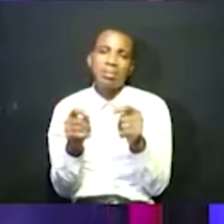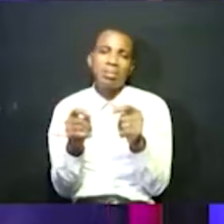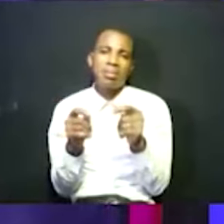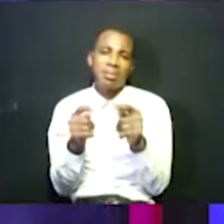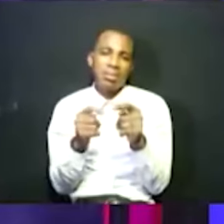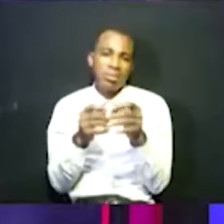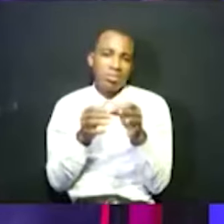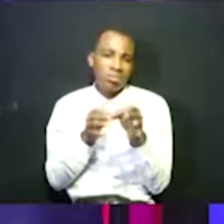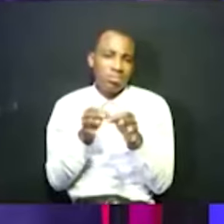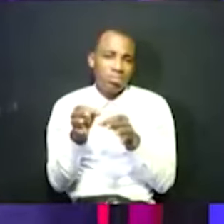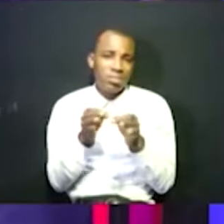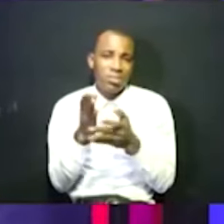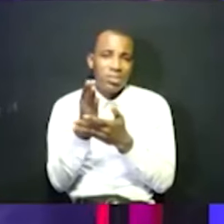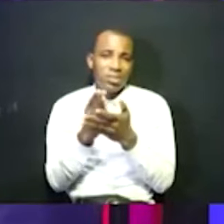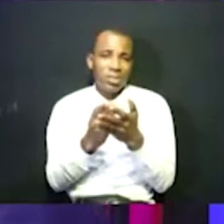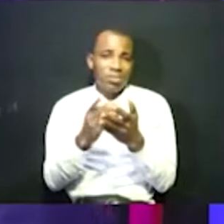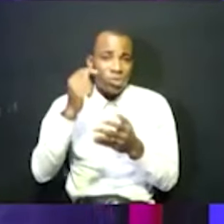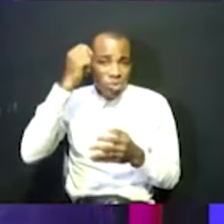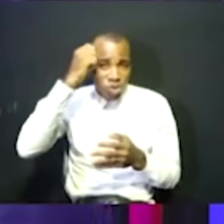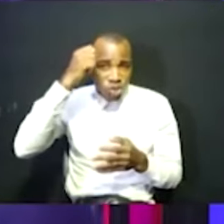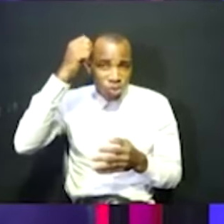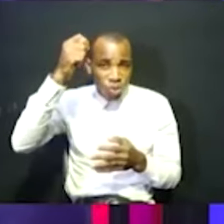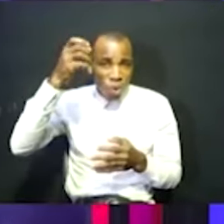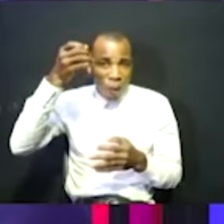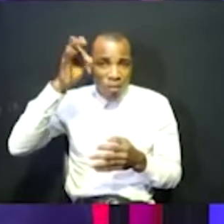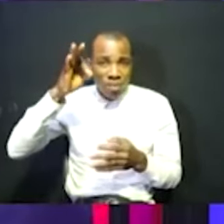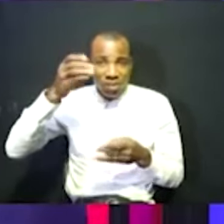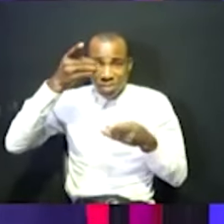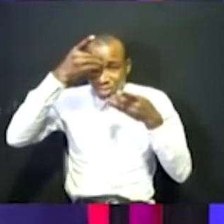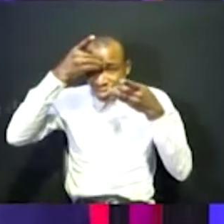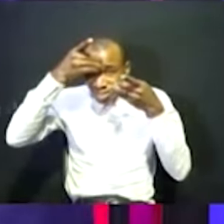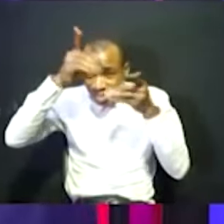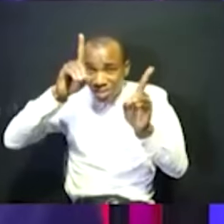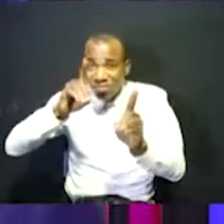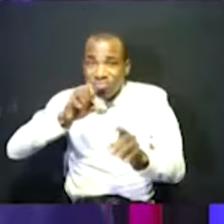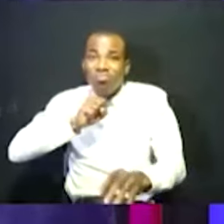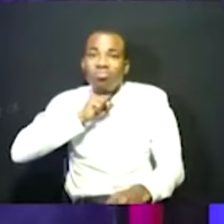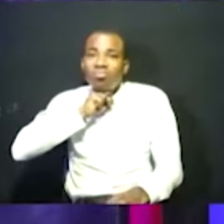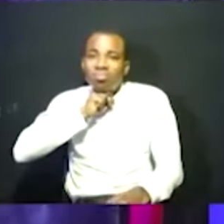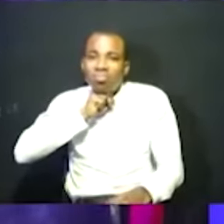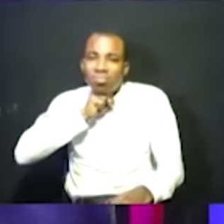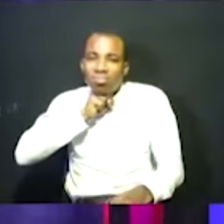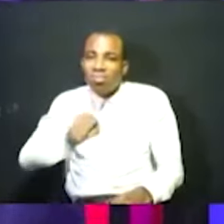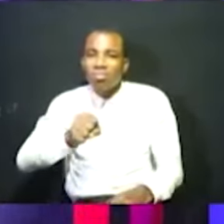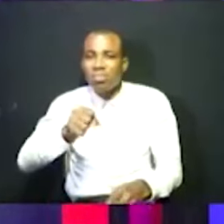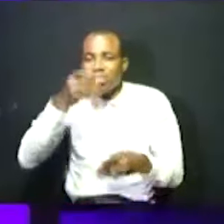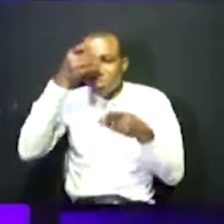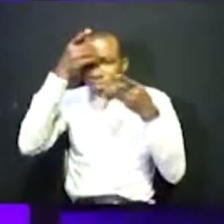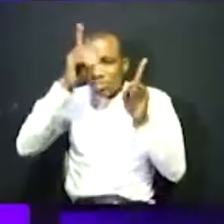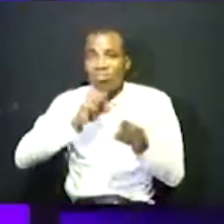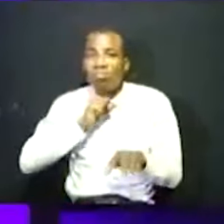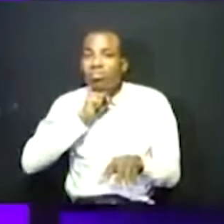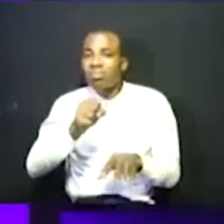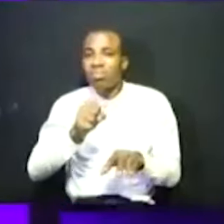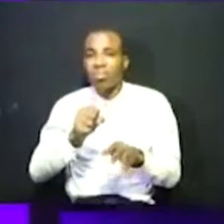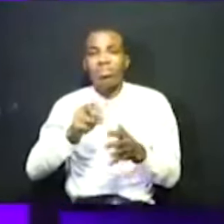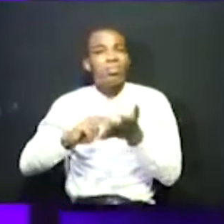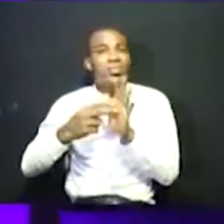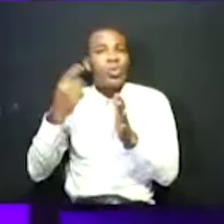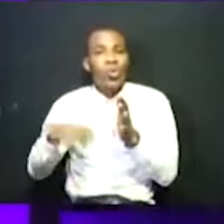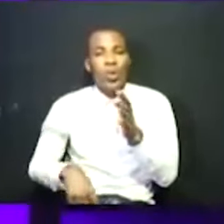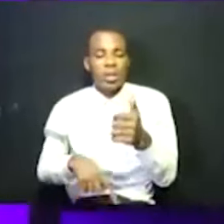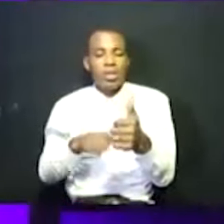of determinism. Ma men kire sa nyanse sua enyina so sema a kire se ne ye si agina ye efa bi. It means one, we